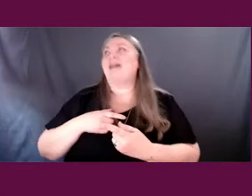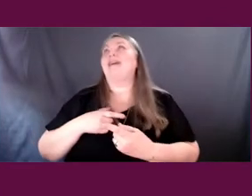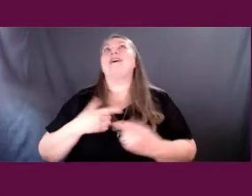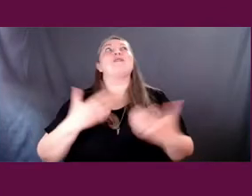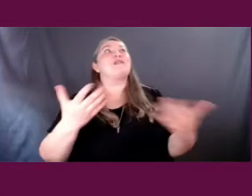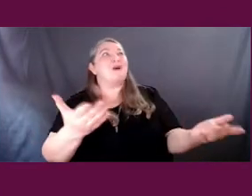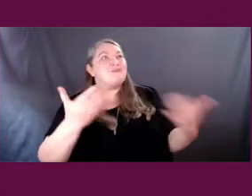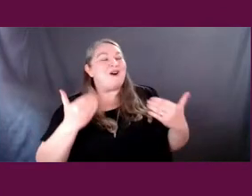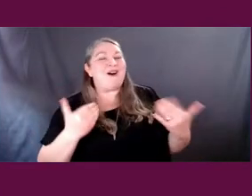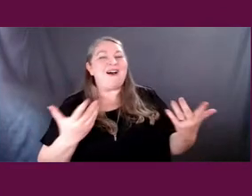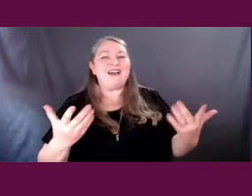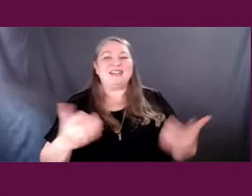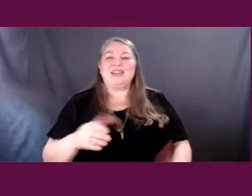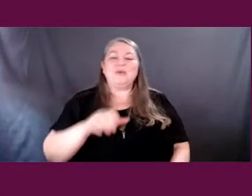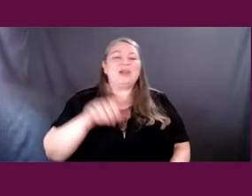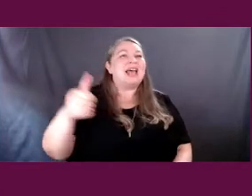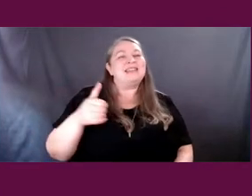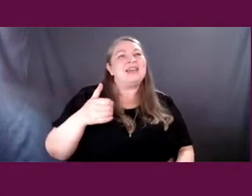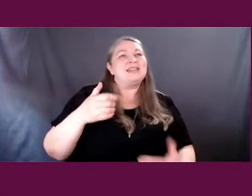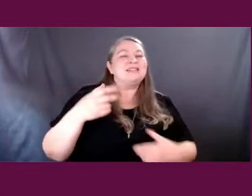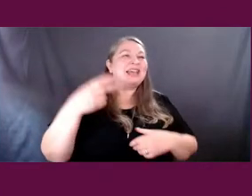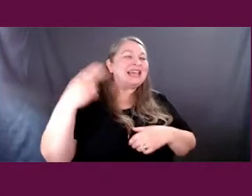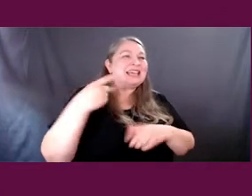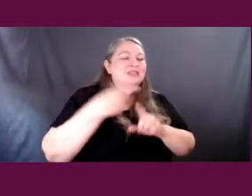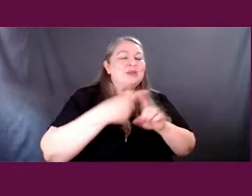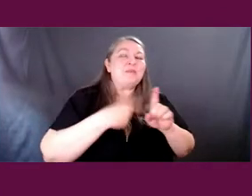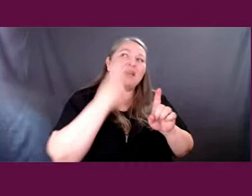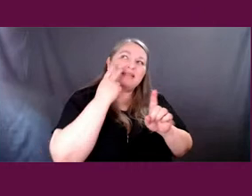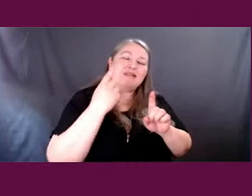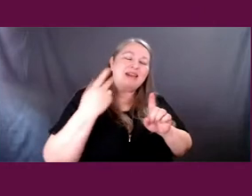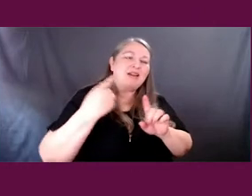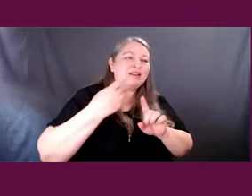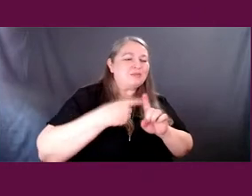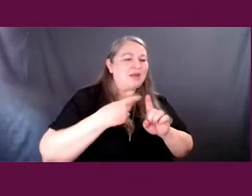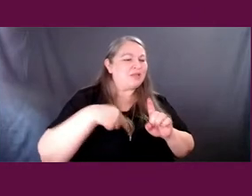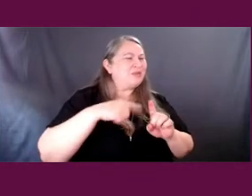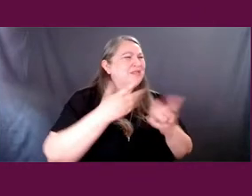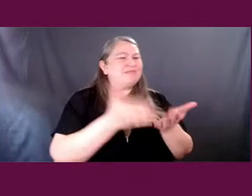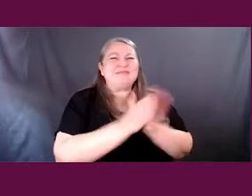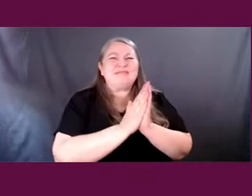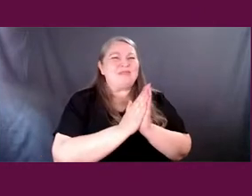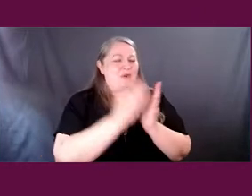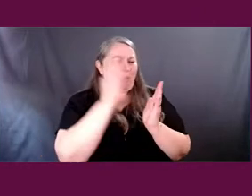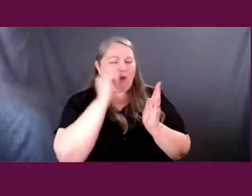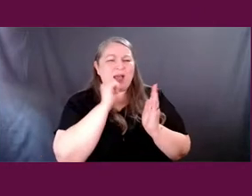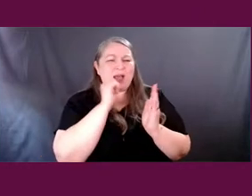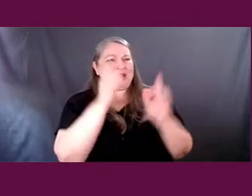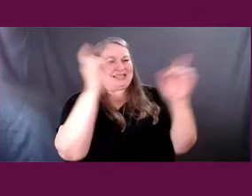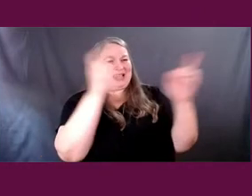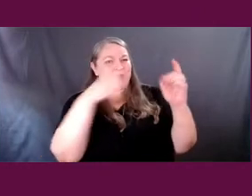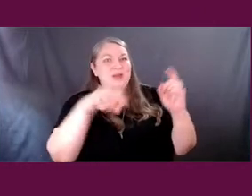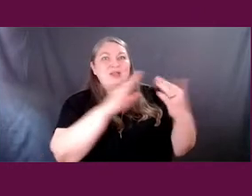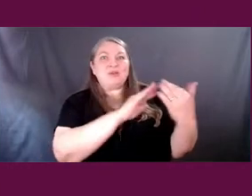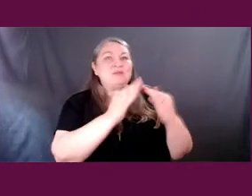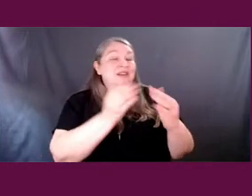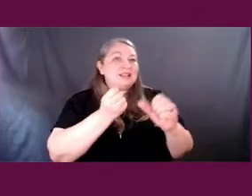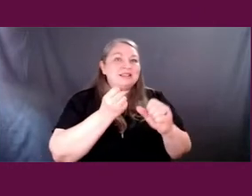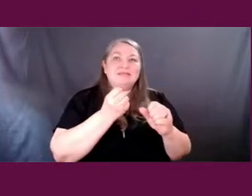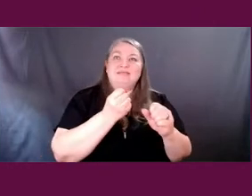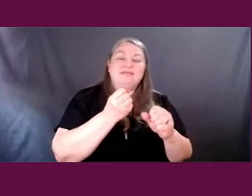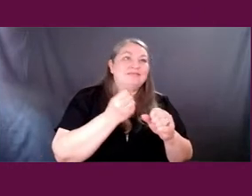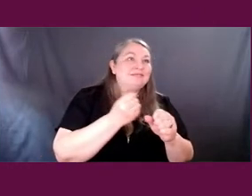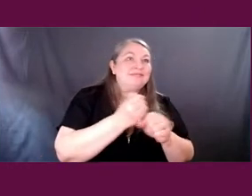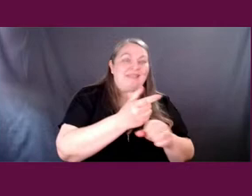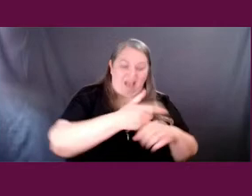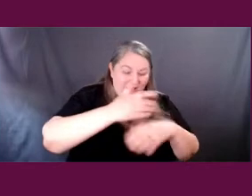another Heritage Month arrives, it always begs the question, why don't we celebrate these communities year round? Yes. I know I do. And Prime